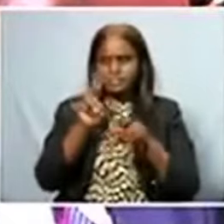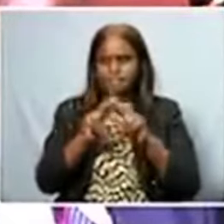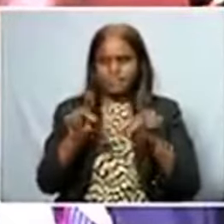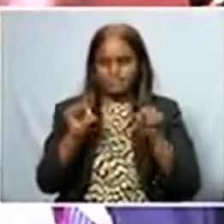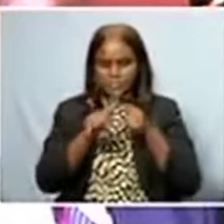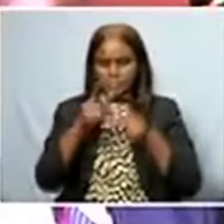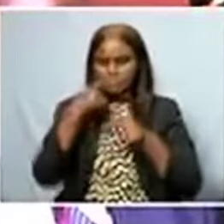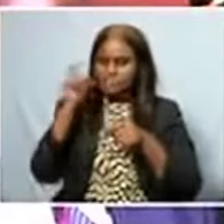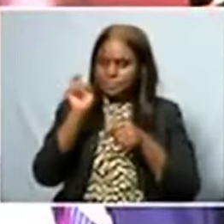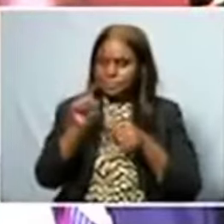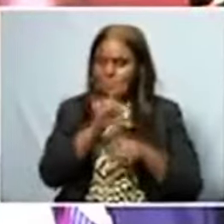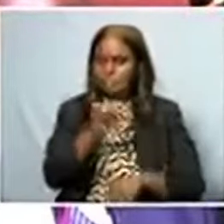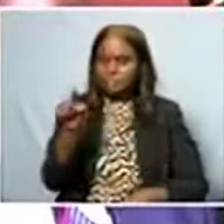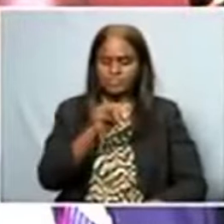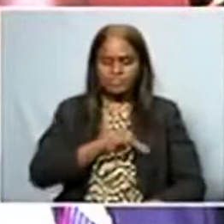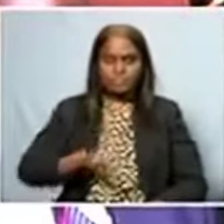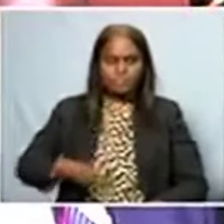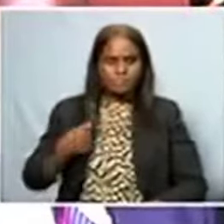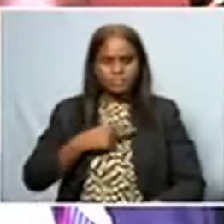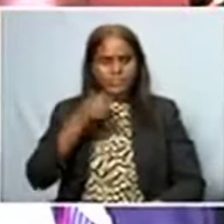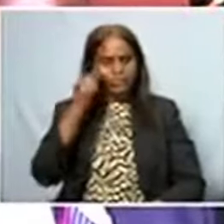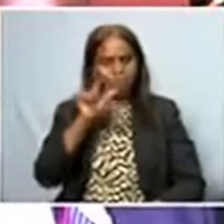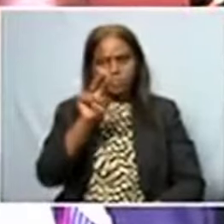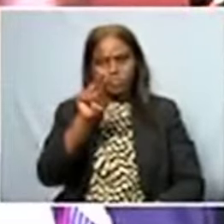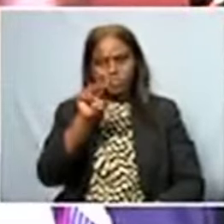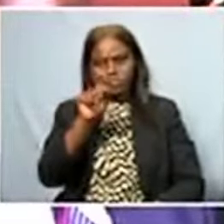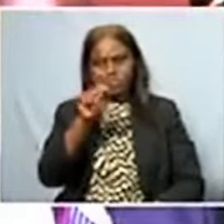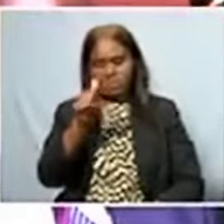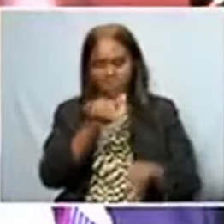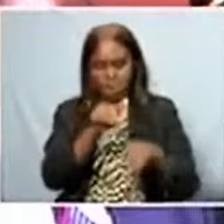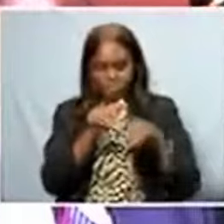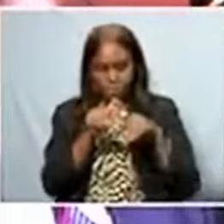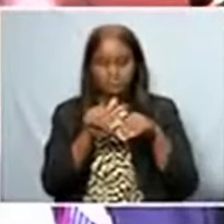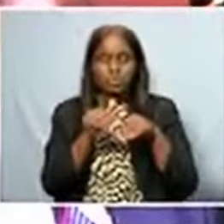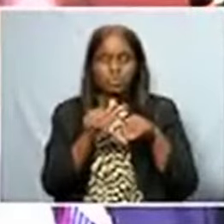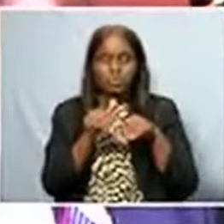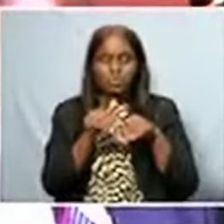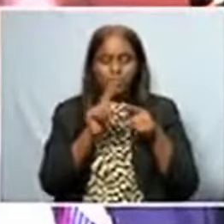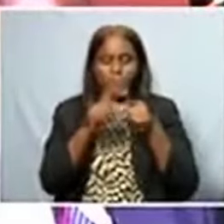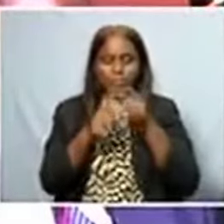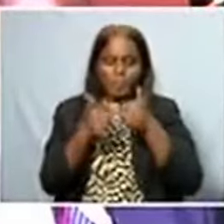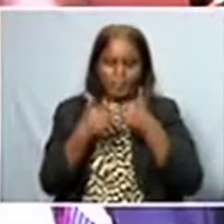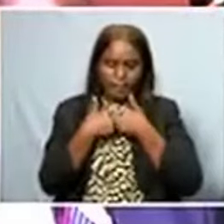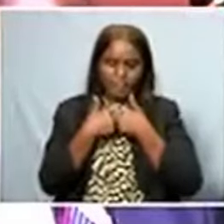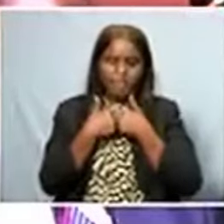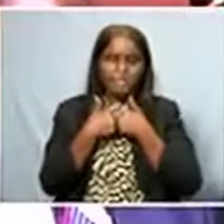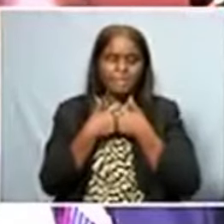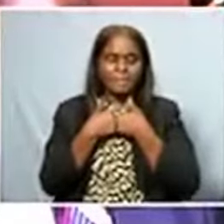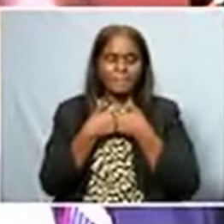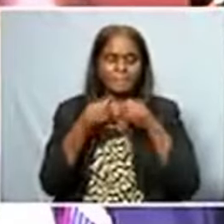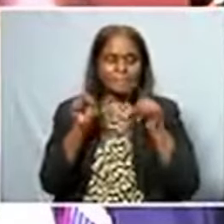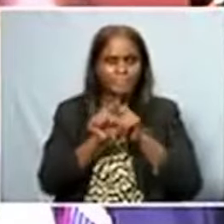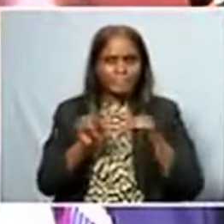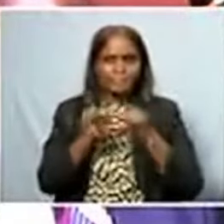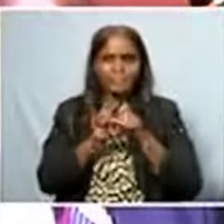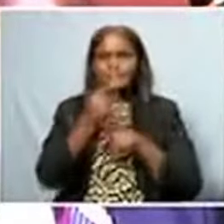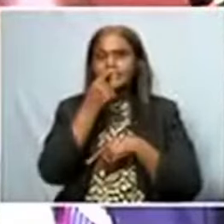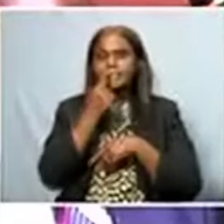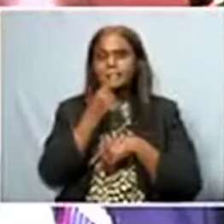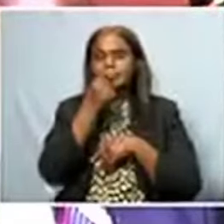to direct the member of Parliament for Lunte to withdraw. But he has patently